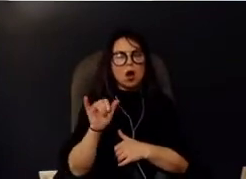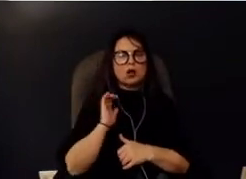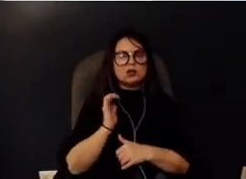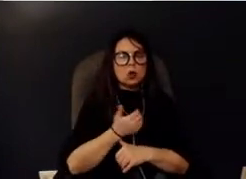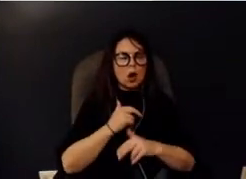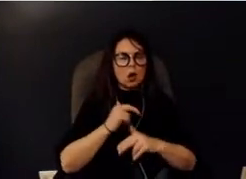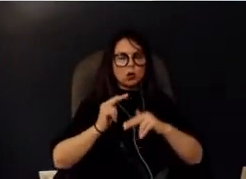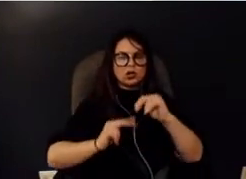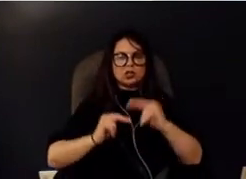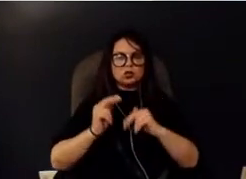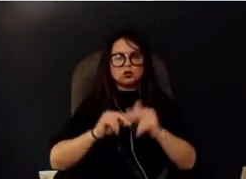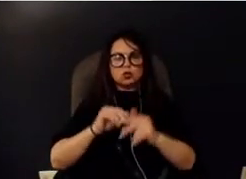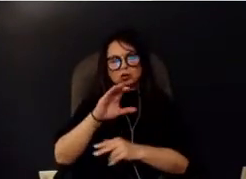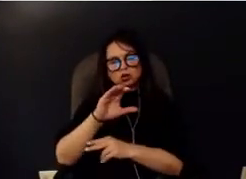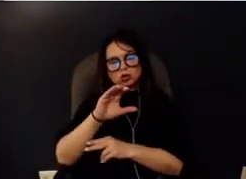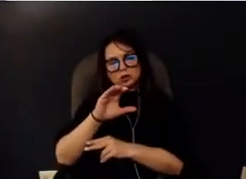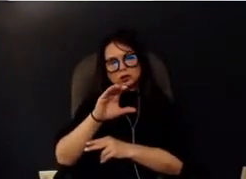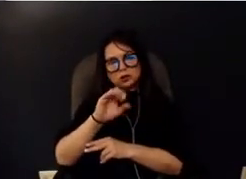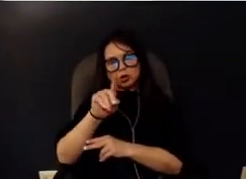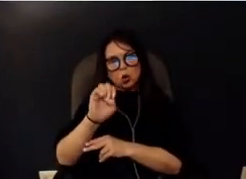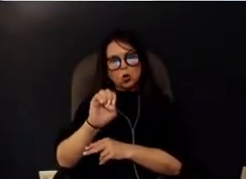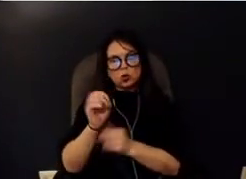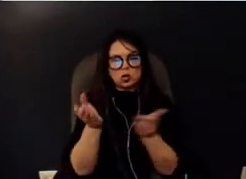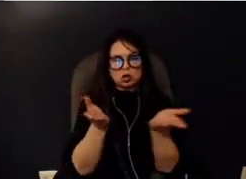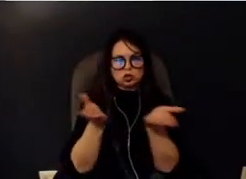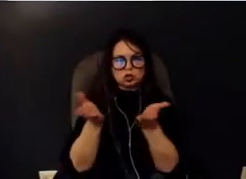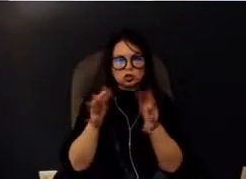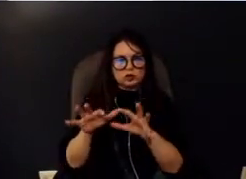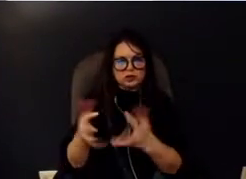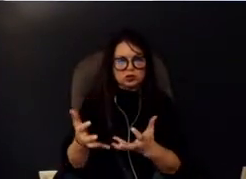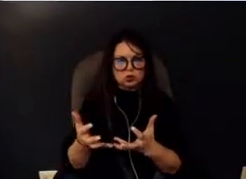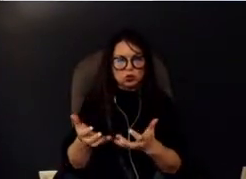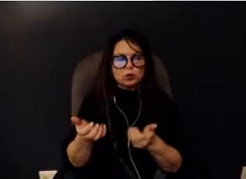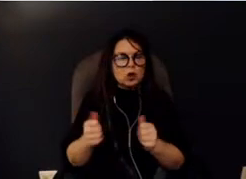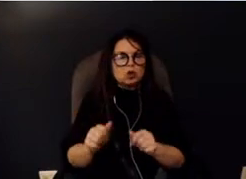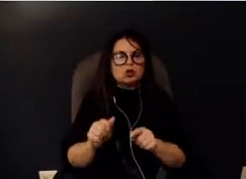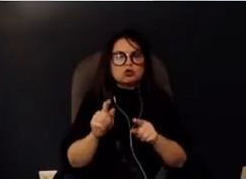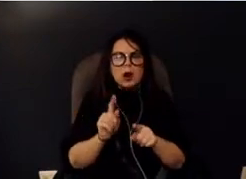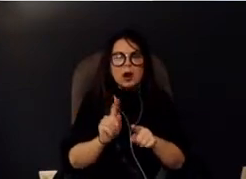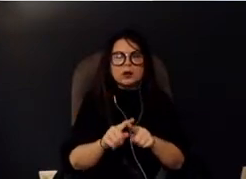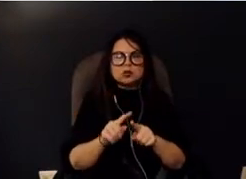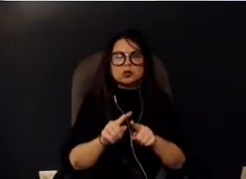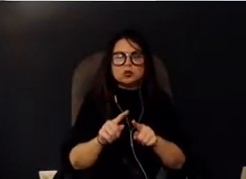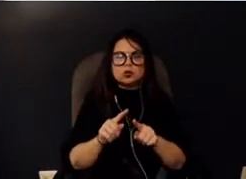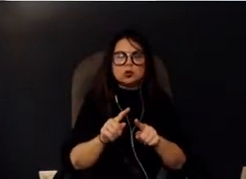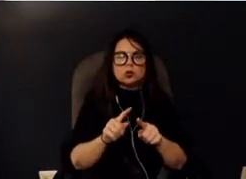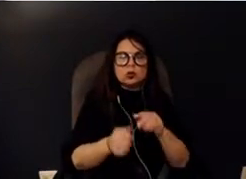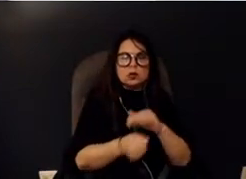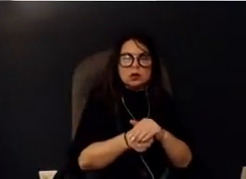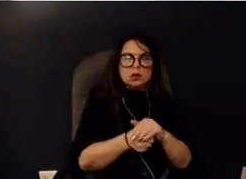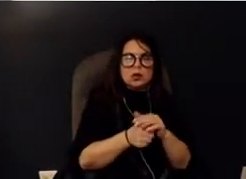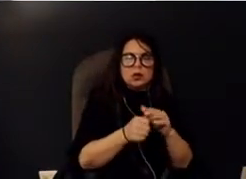leading in expanding shelter access to persons who are experiencing